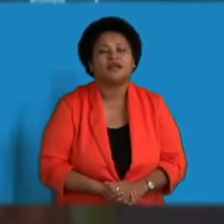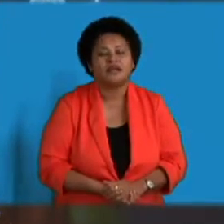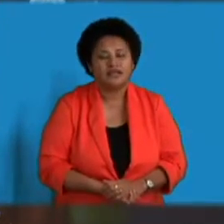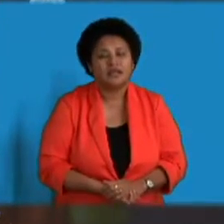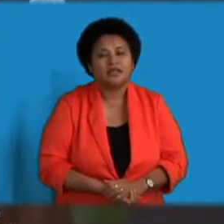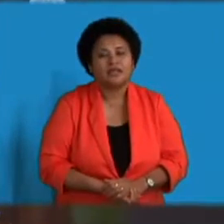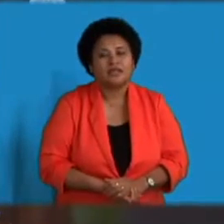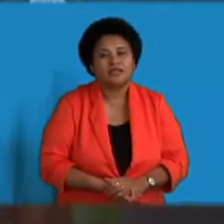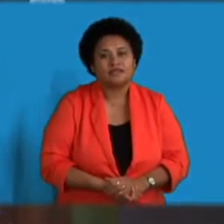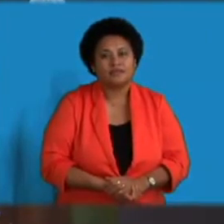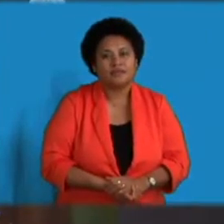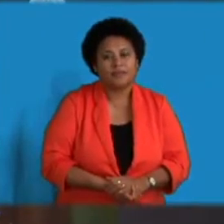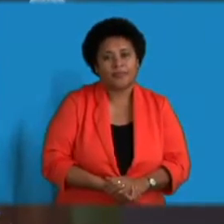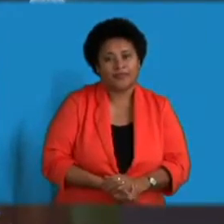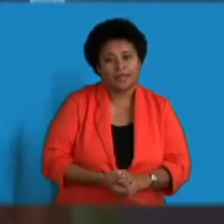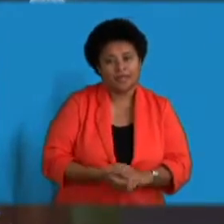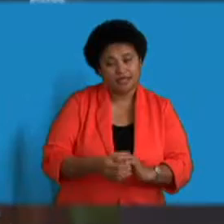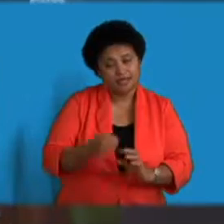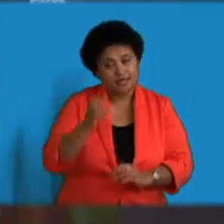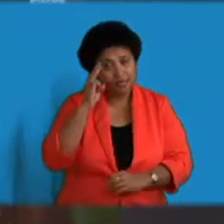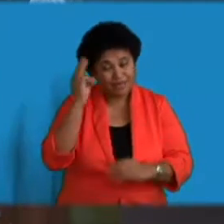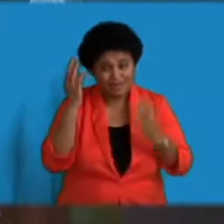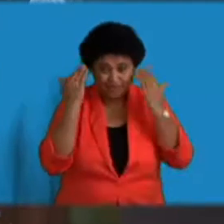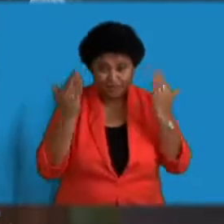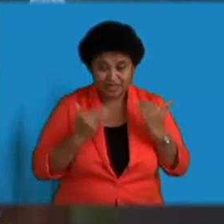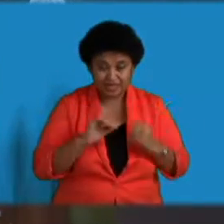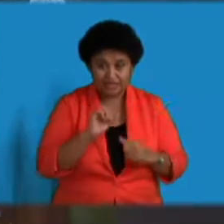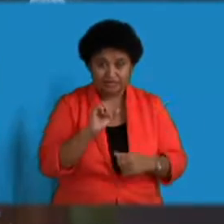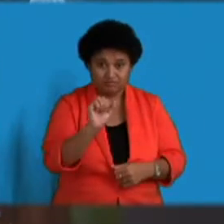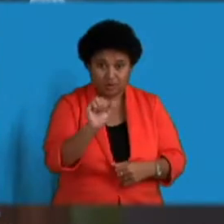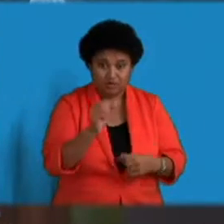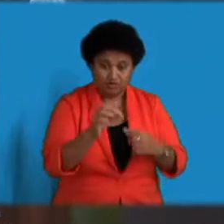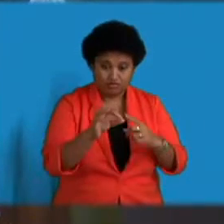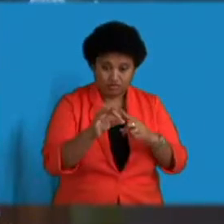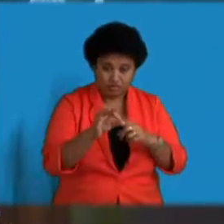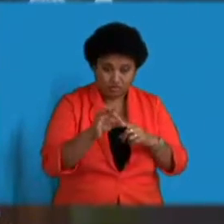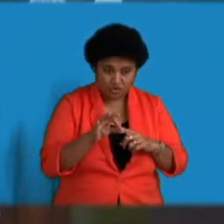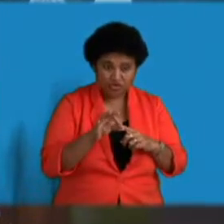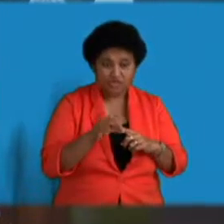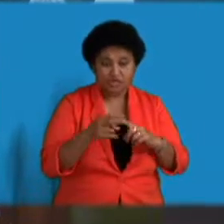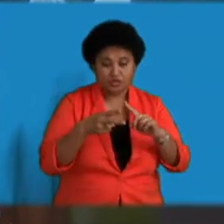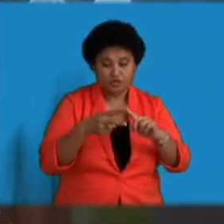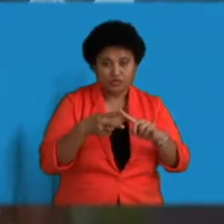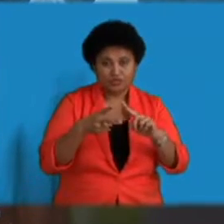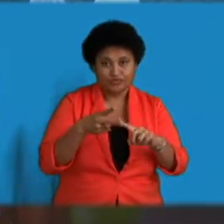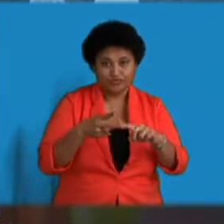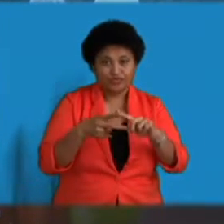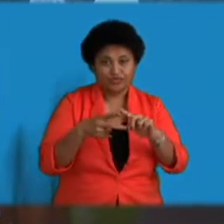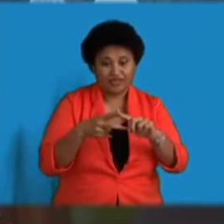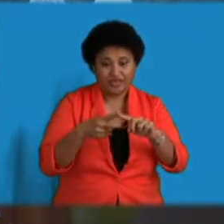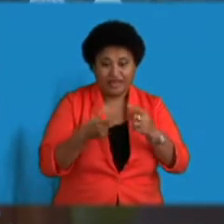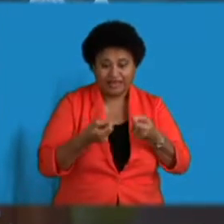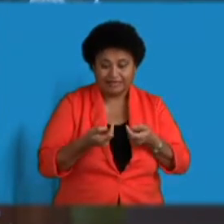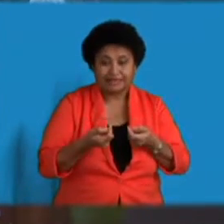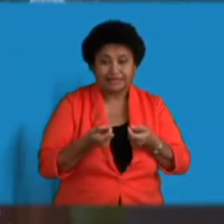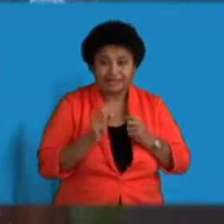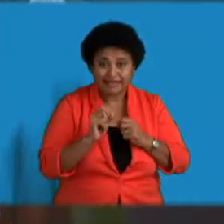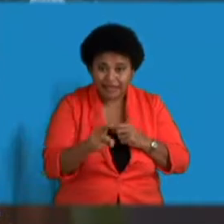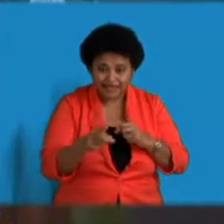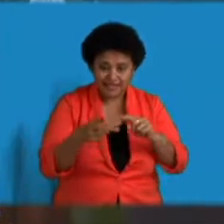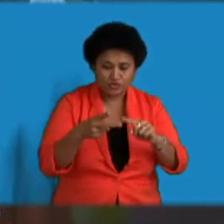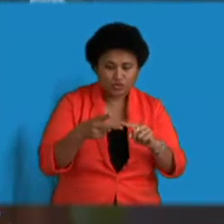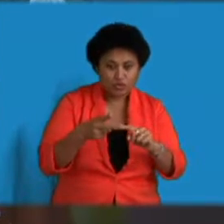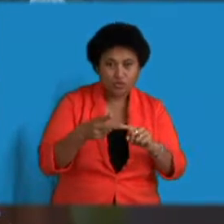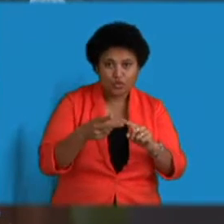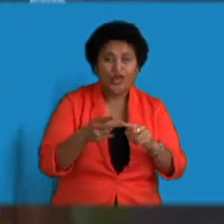Speaker, the two components to Honourable Member's question. One is the issue of texting and spelling, and I do